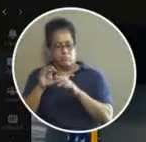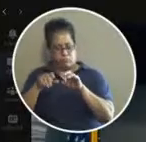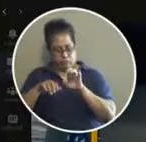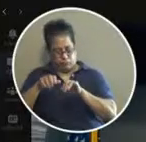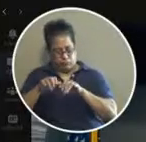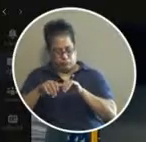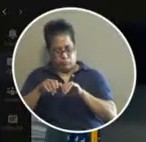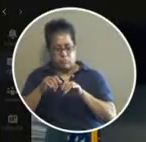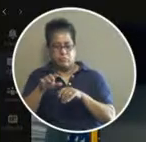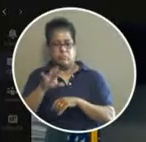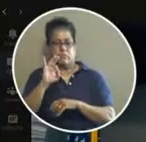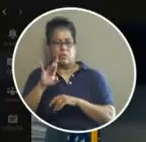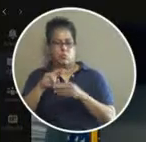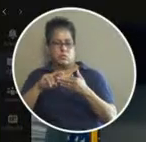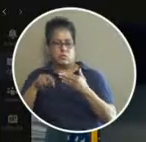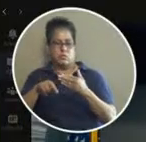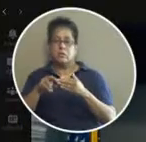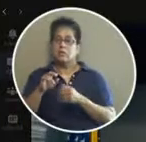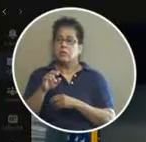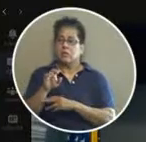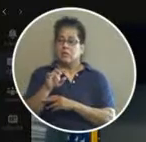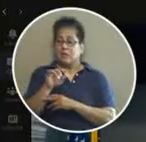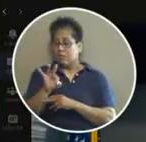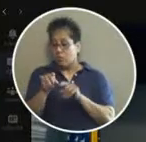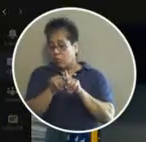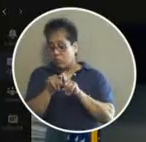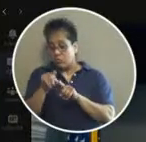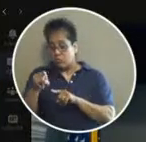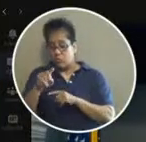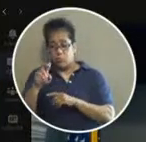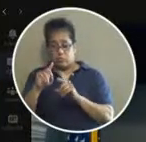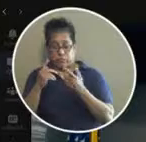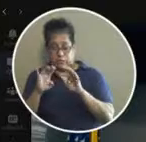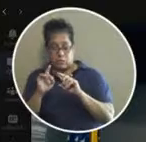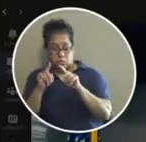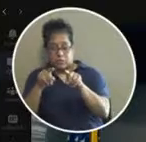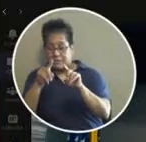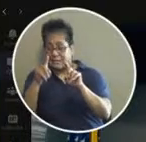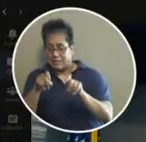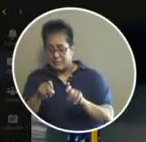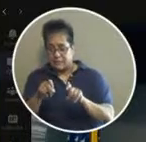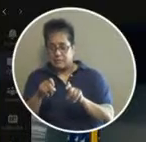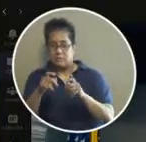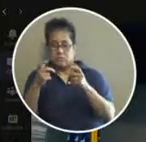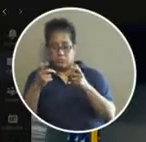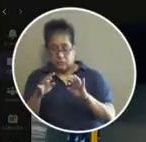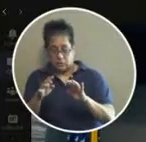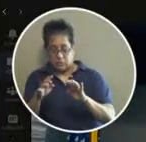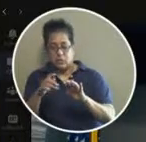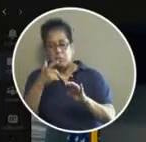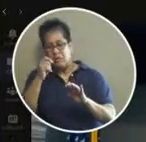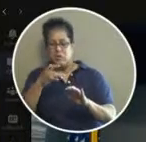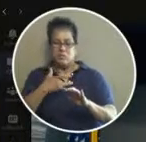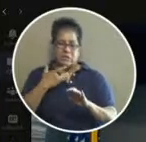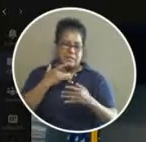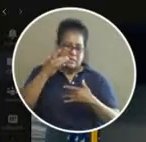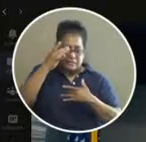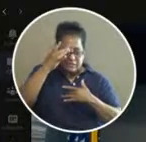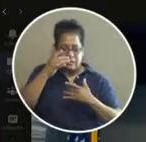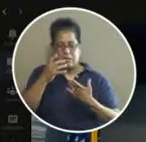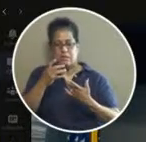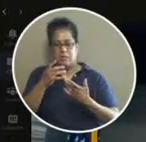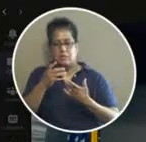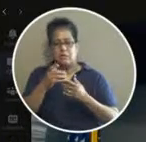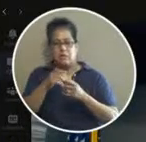very important recommendation for everybody that went to do testing. If you went to get the test done because you had symptoms,